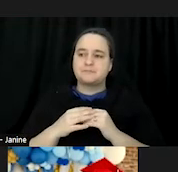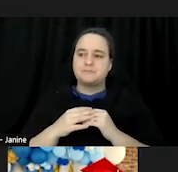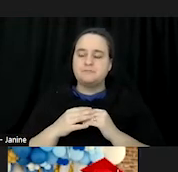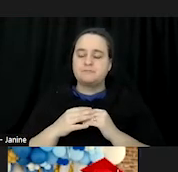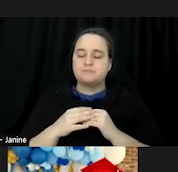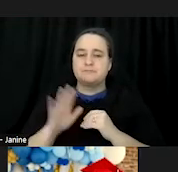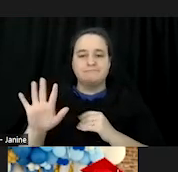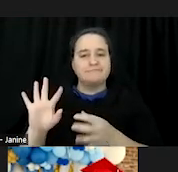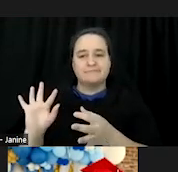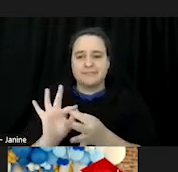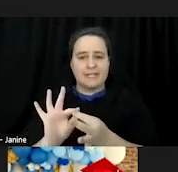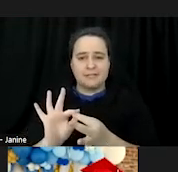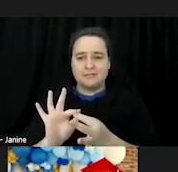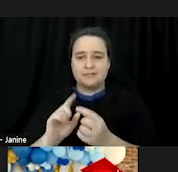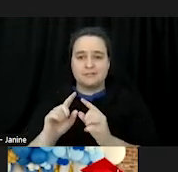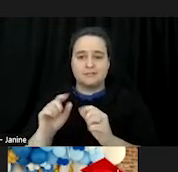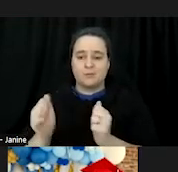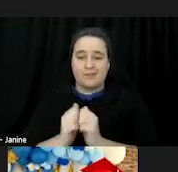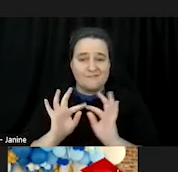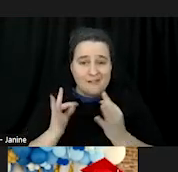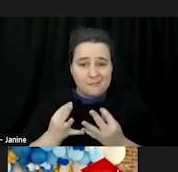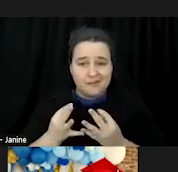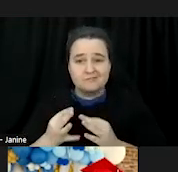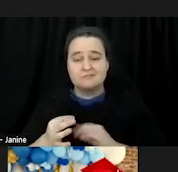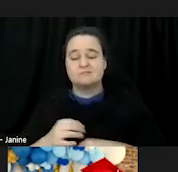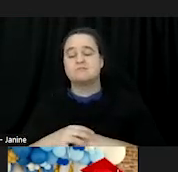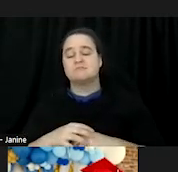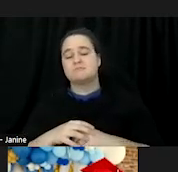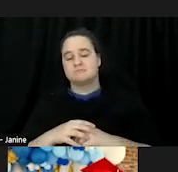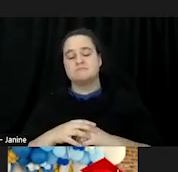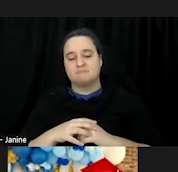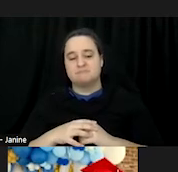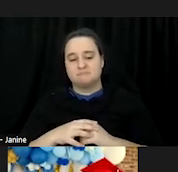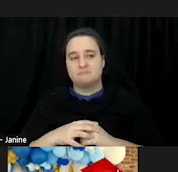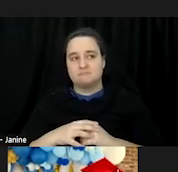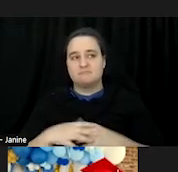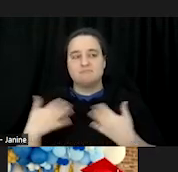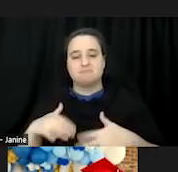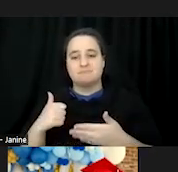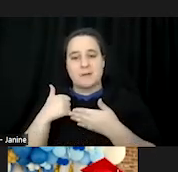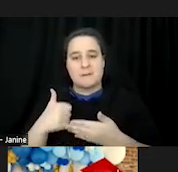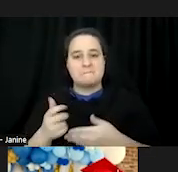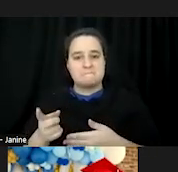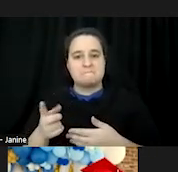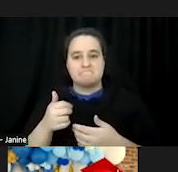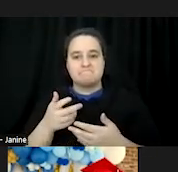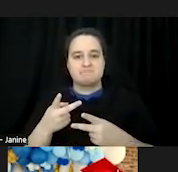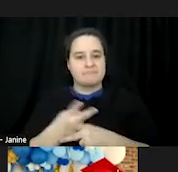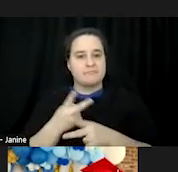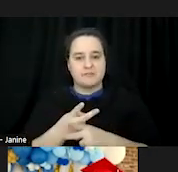his connection to his family, I think is, really been helping him get through.